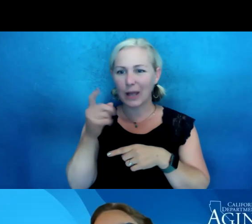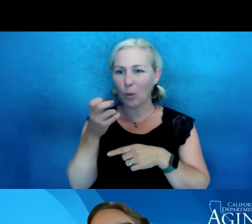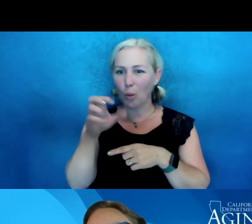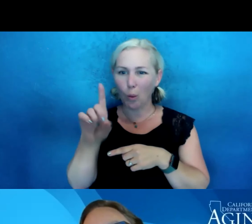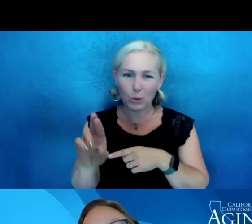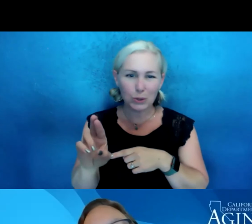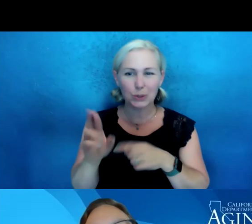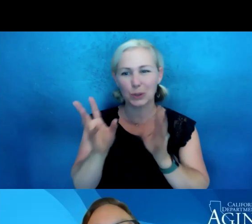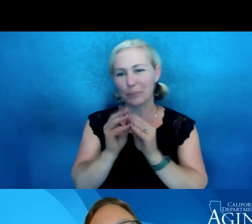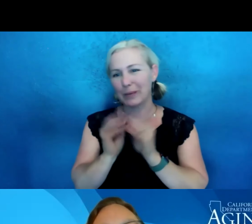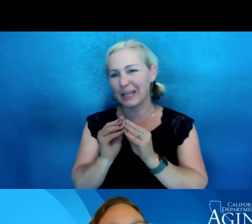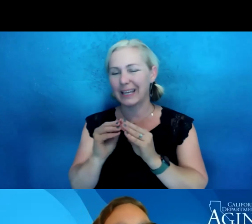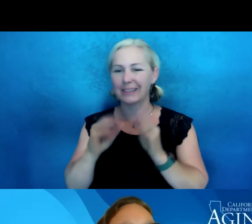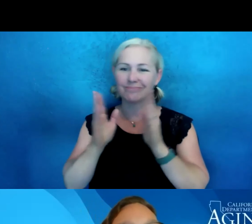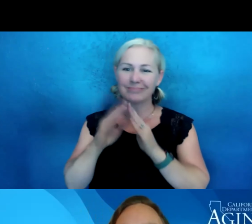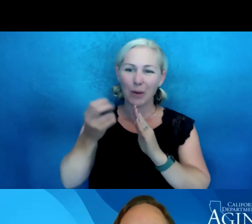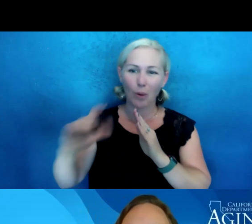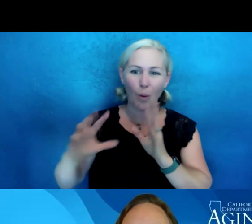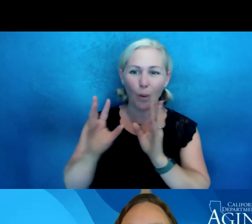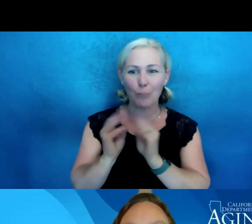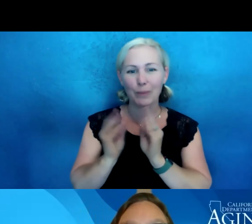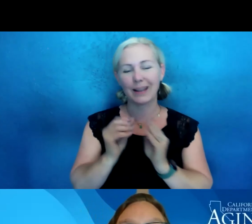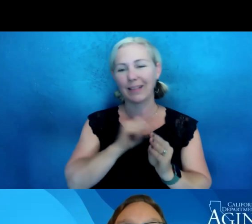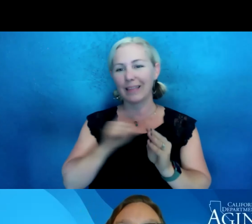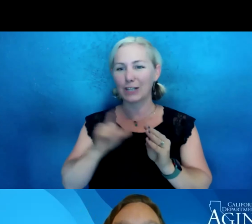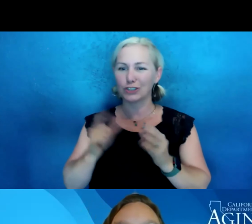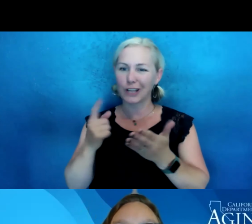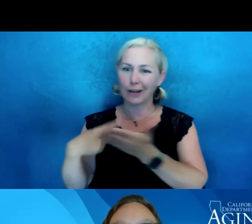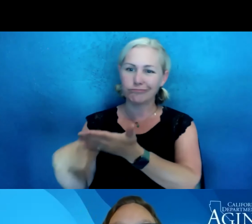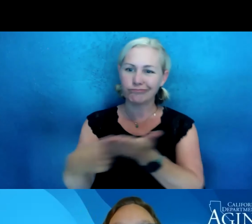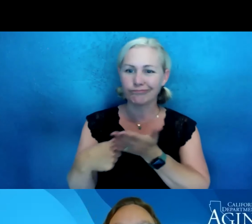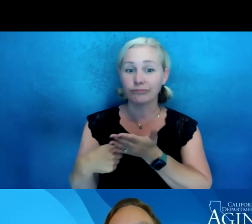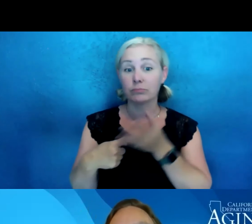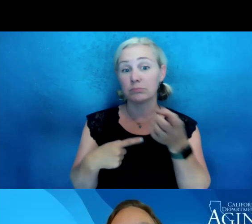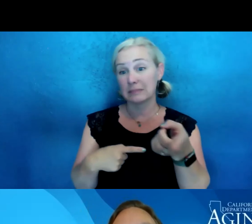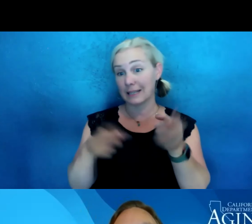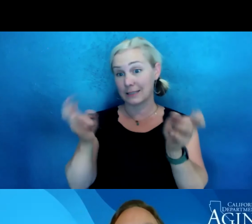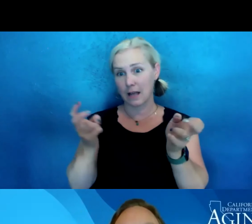or town hall or legislative roundtable, this topic